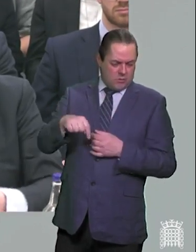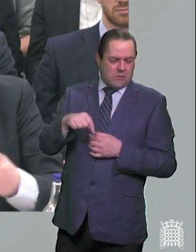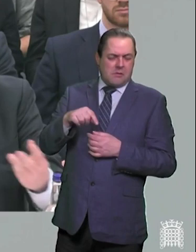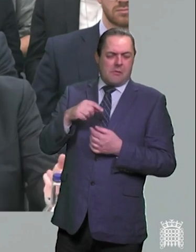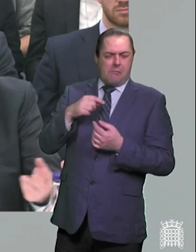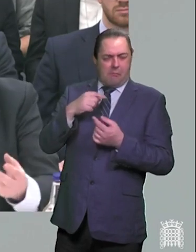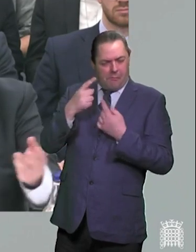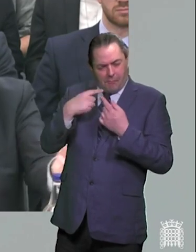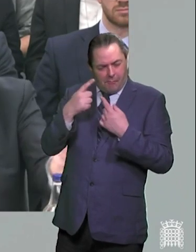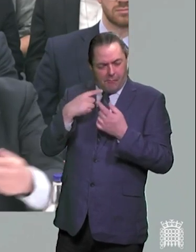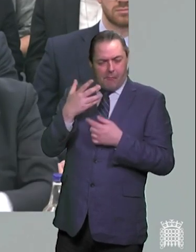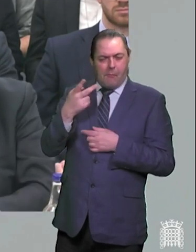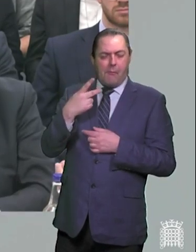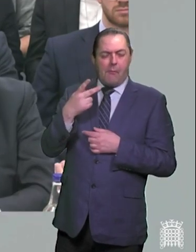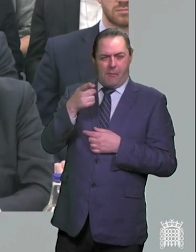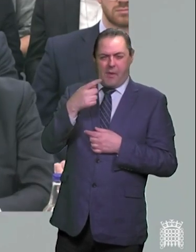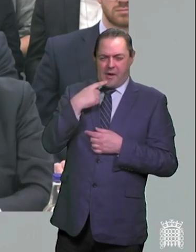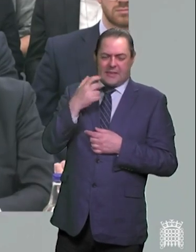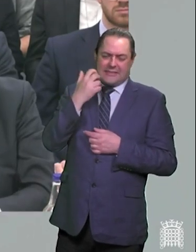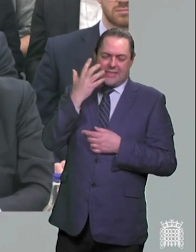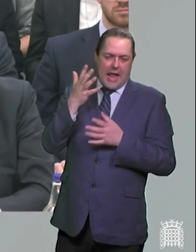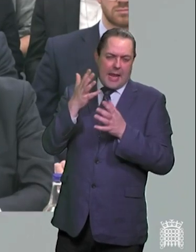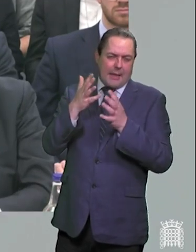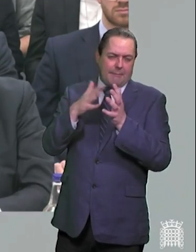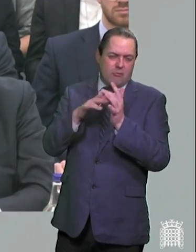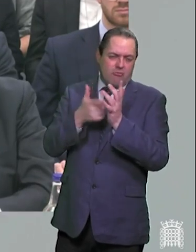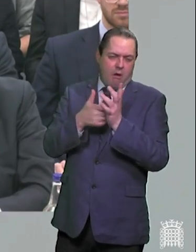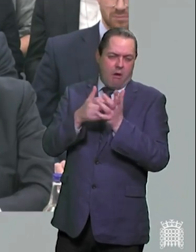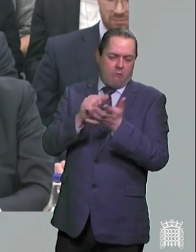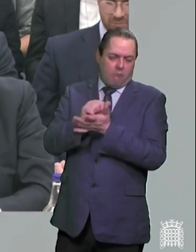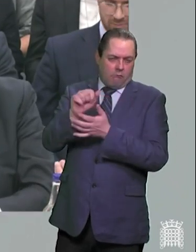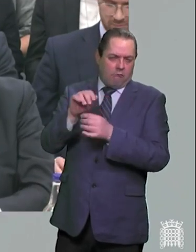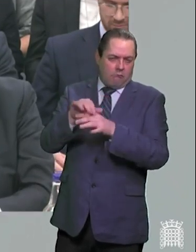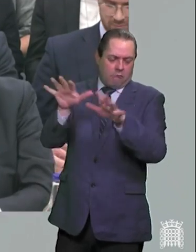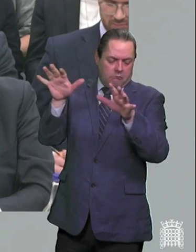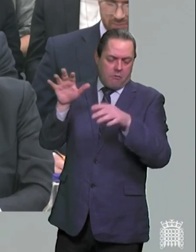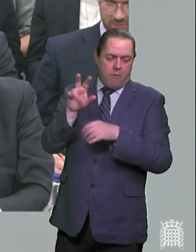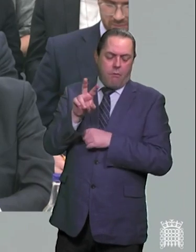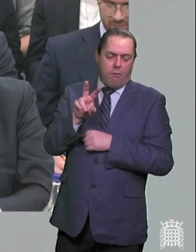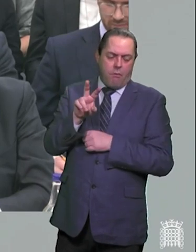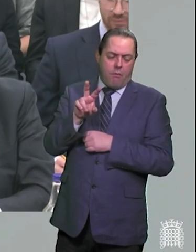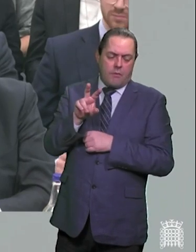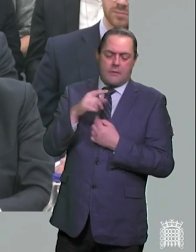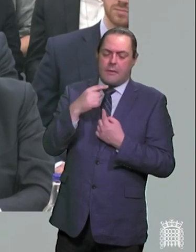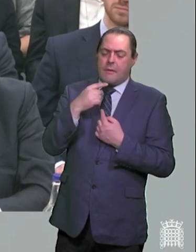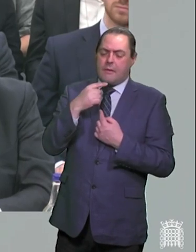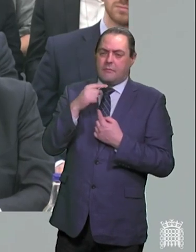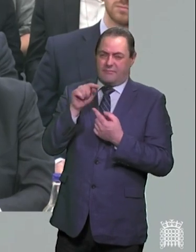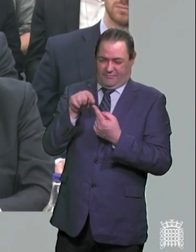and he says that, as you say, the Daily Mirror is going to run this story. He mentions a few